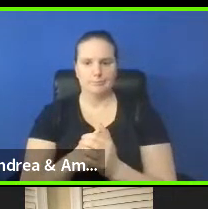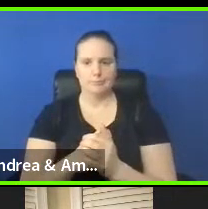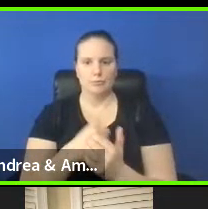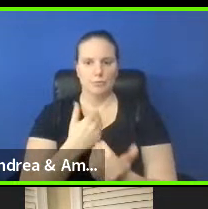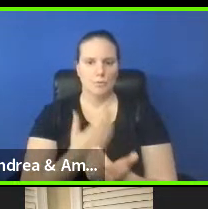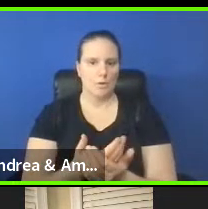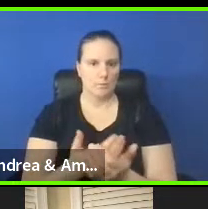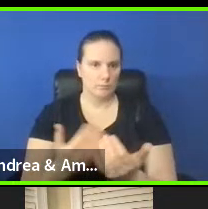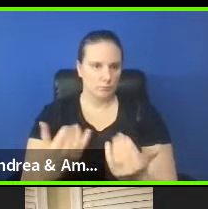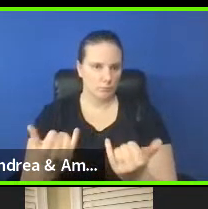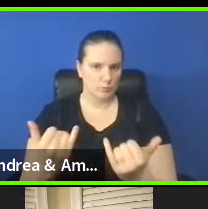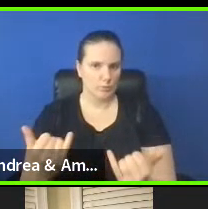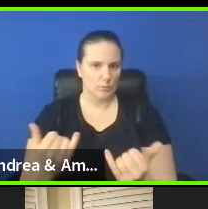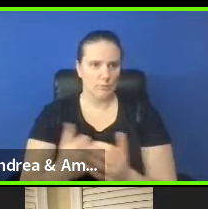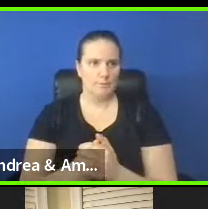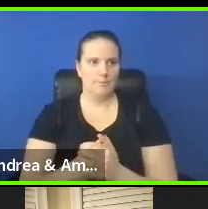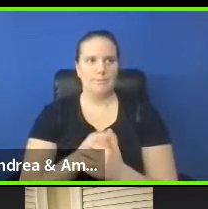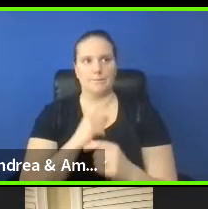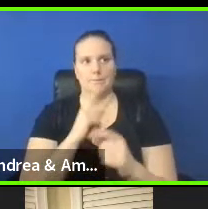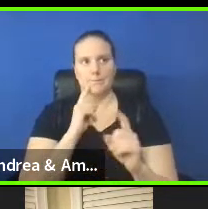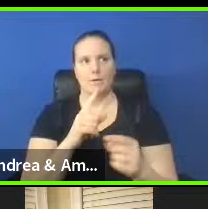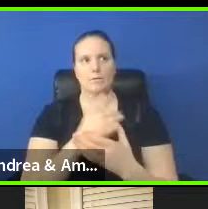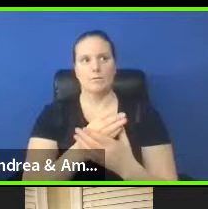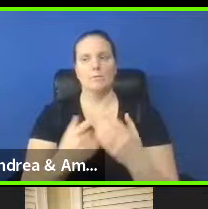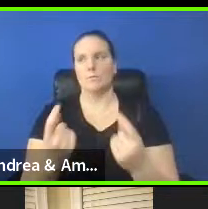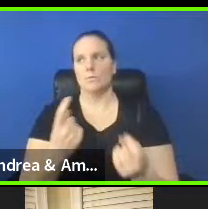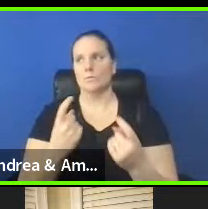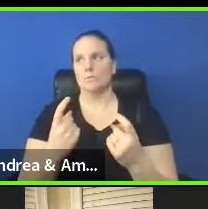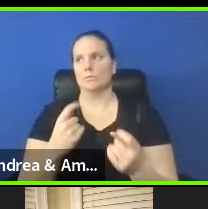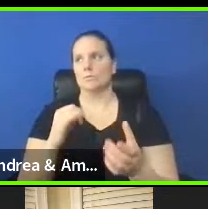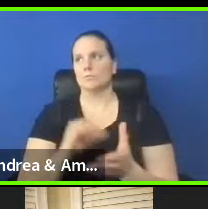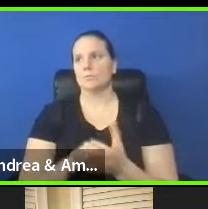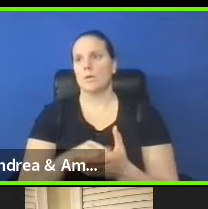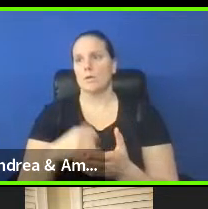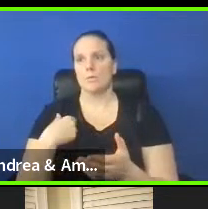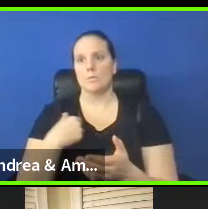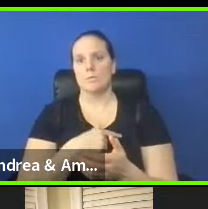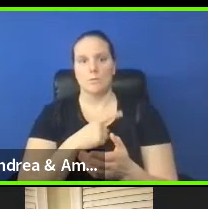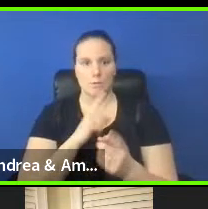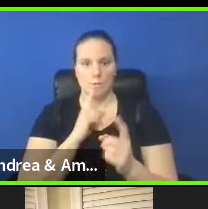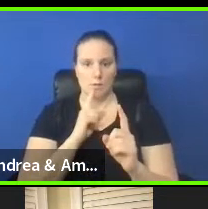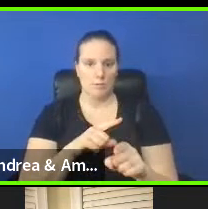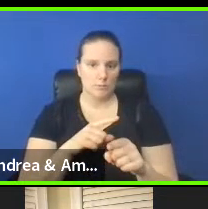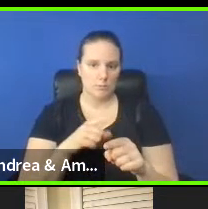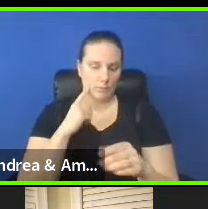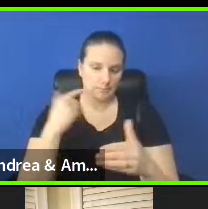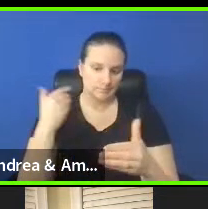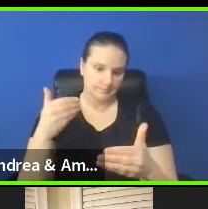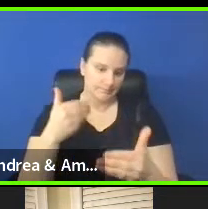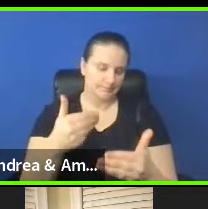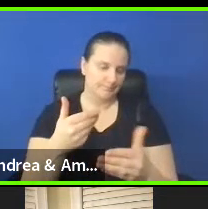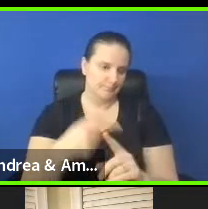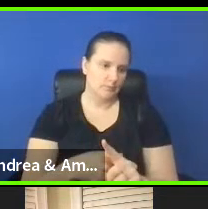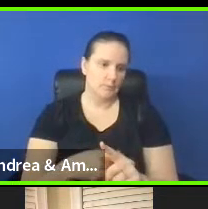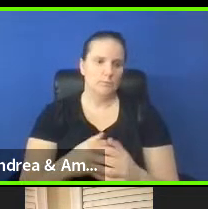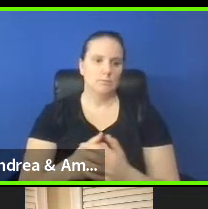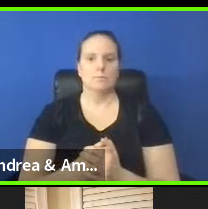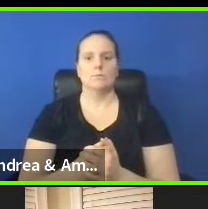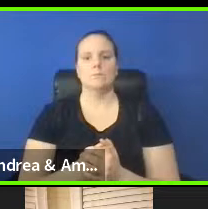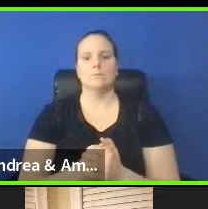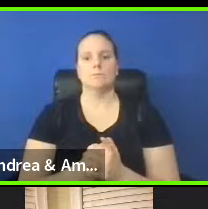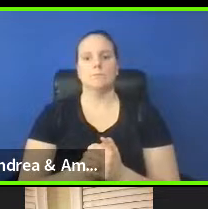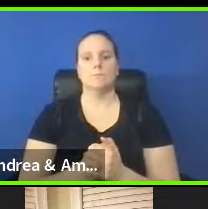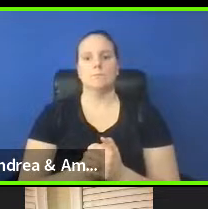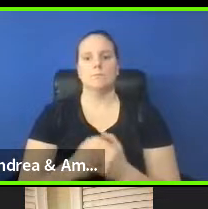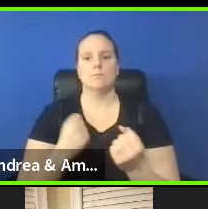are today, to answer some of the questions that we're going to be answering in the upcoming months. So a